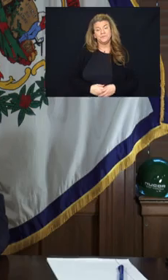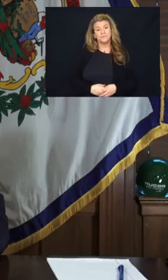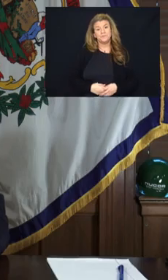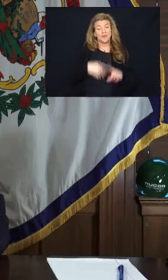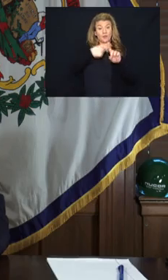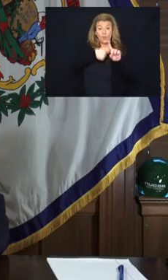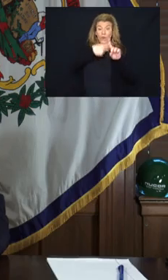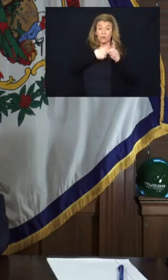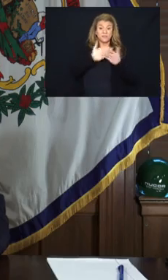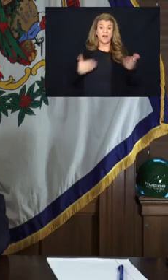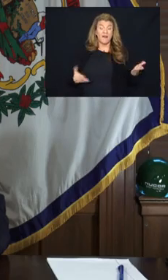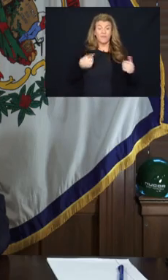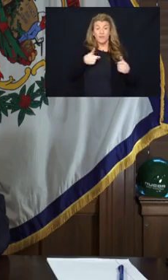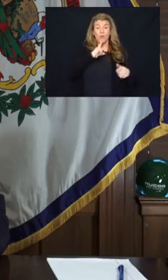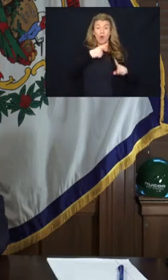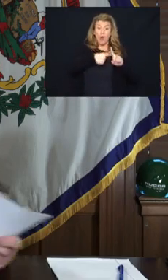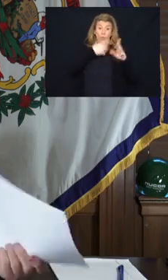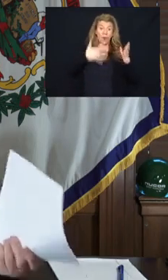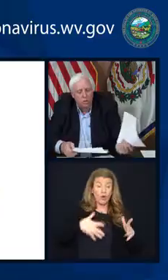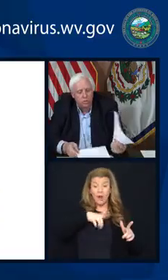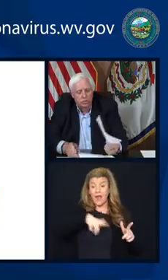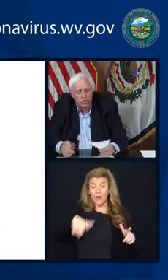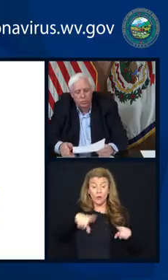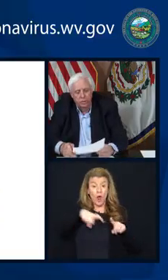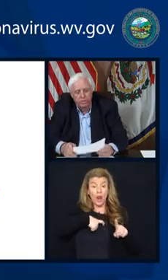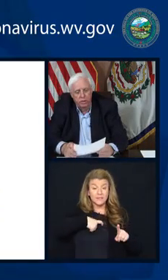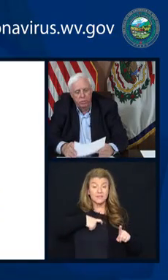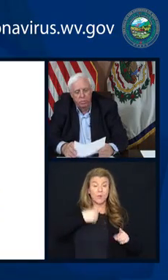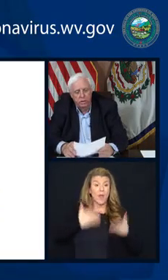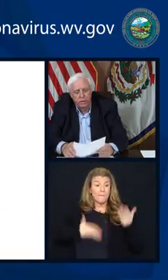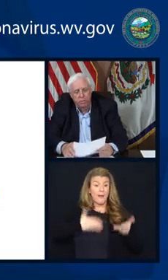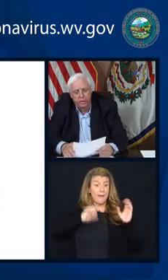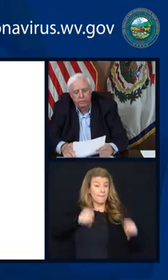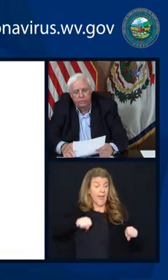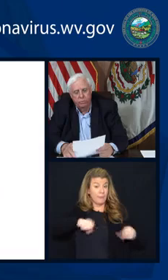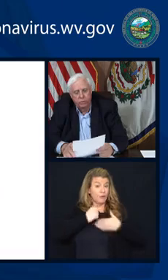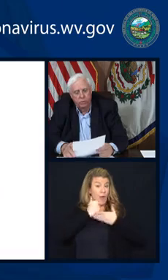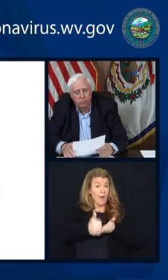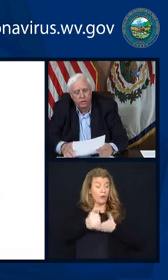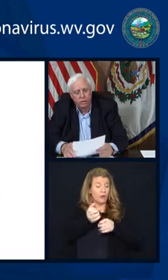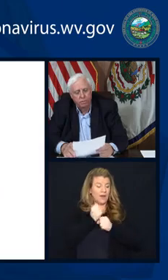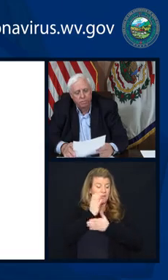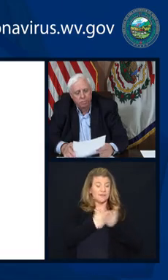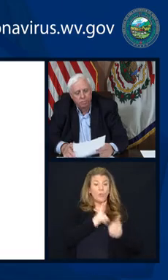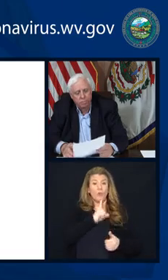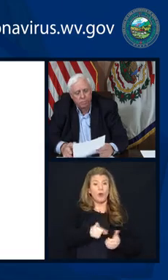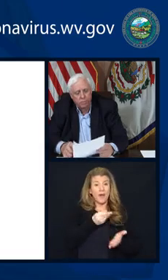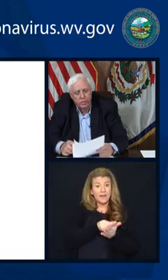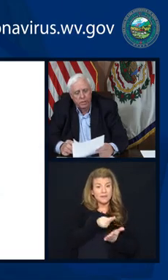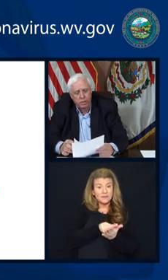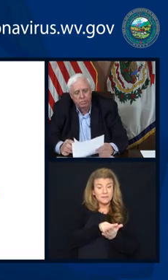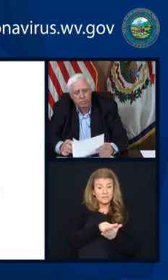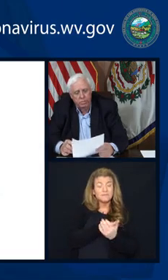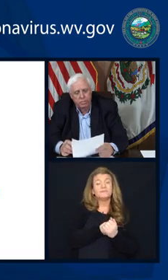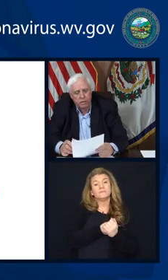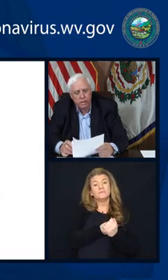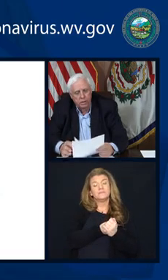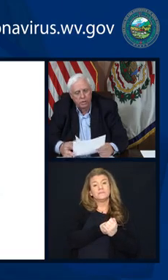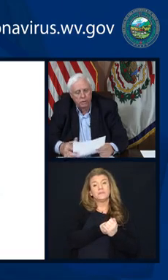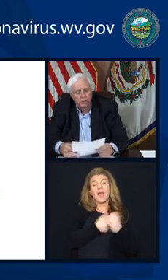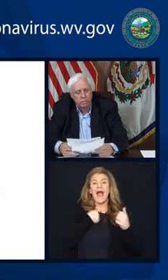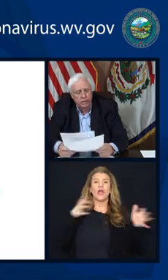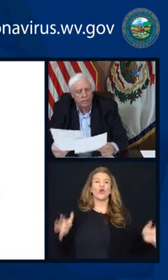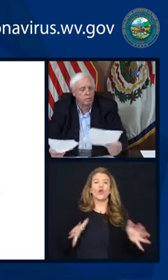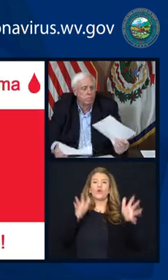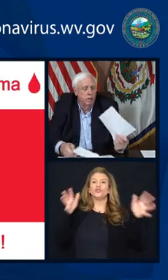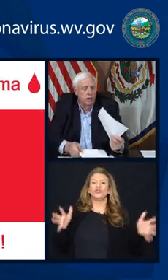Rental stuff, if you're a renter or landlord, call us. We may very well be able to get you some real money. I